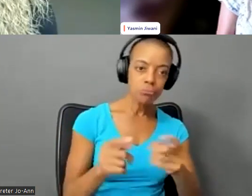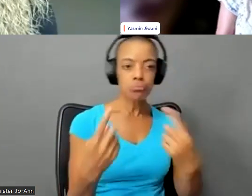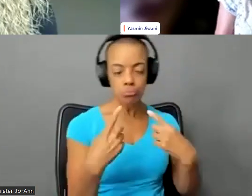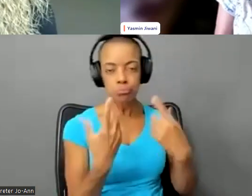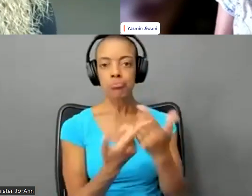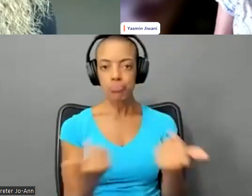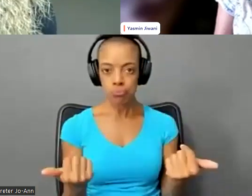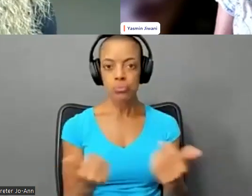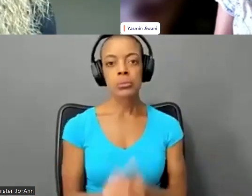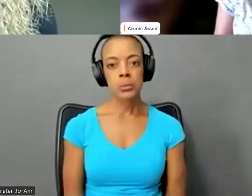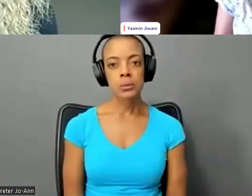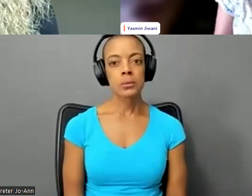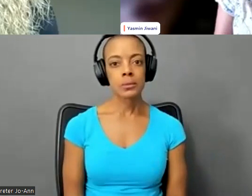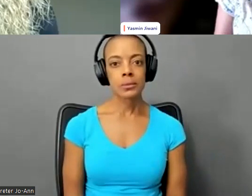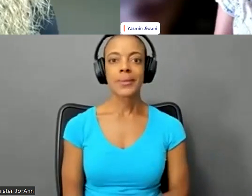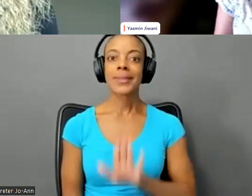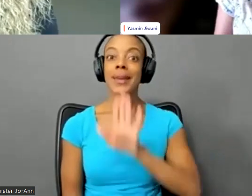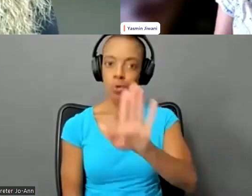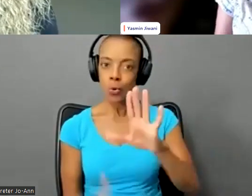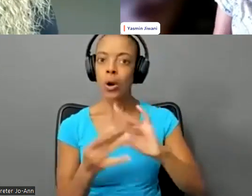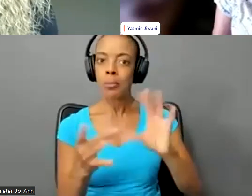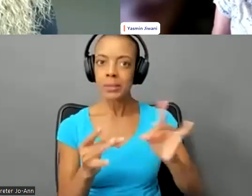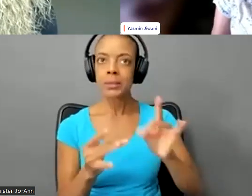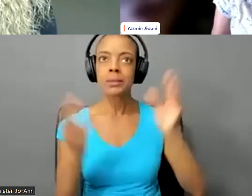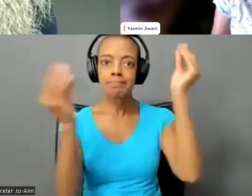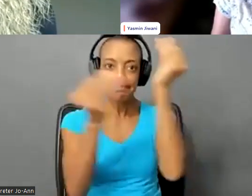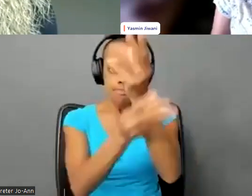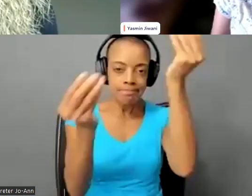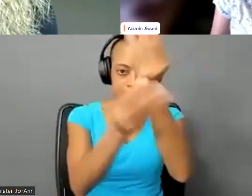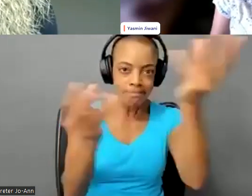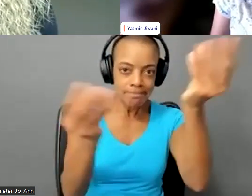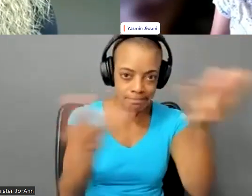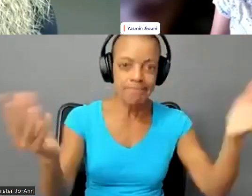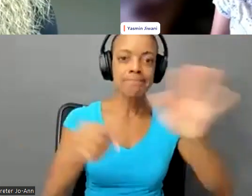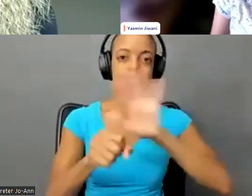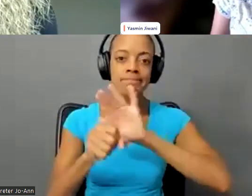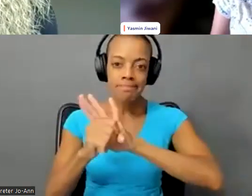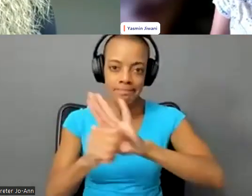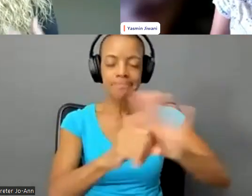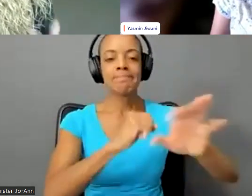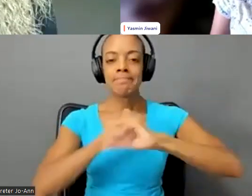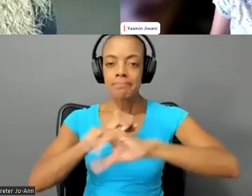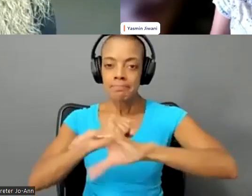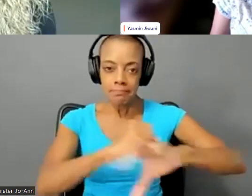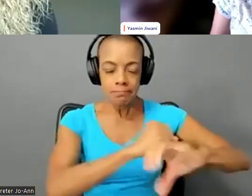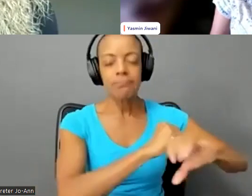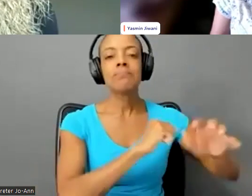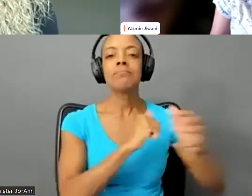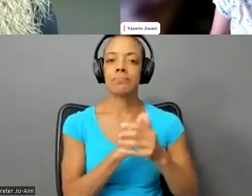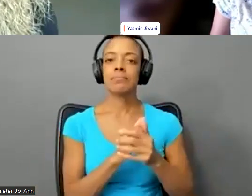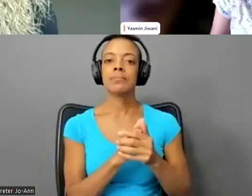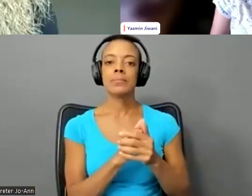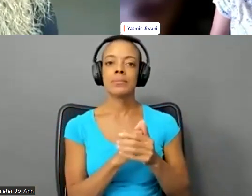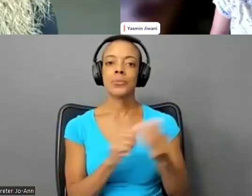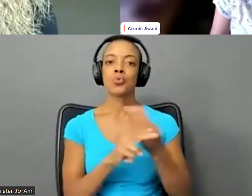push that message out for you, and to use kind of that reporter's ability